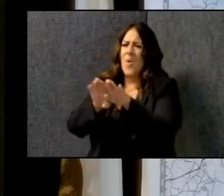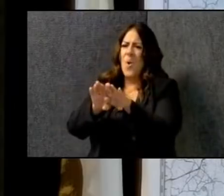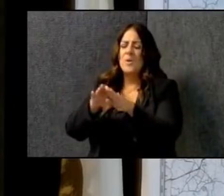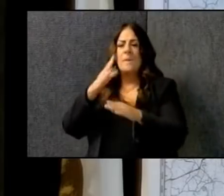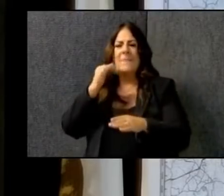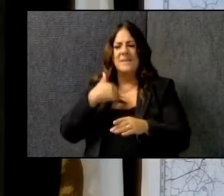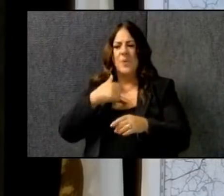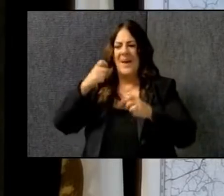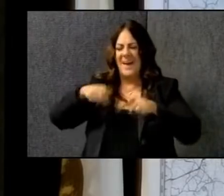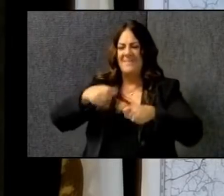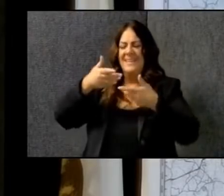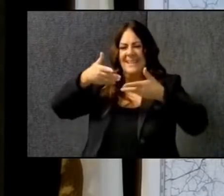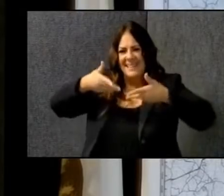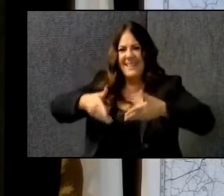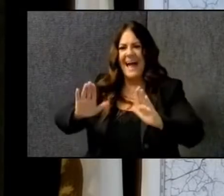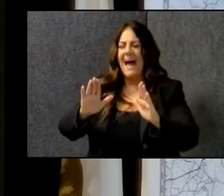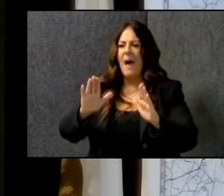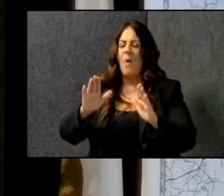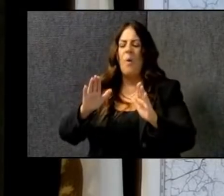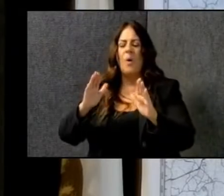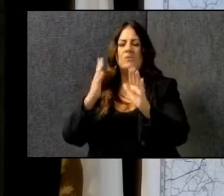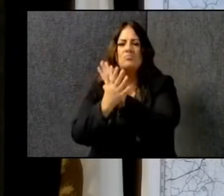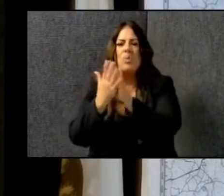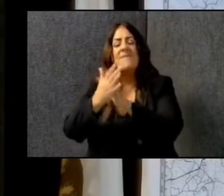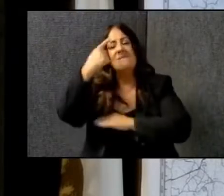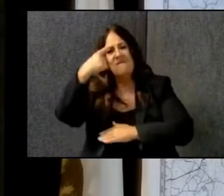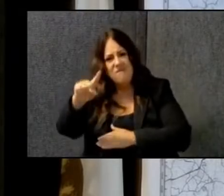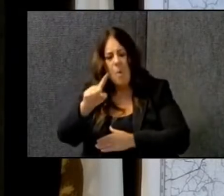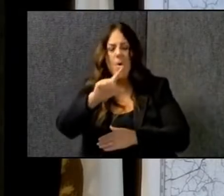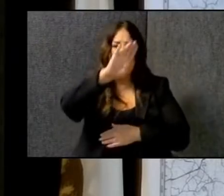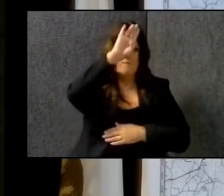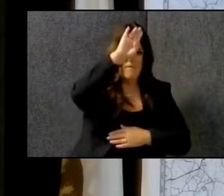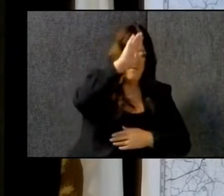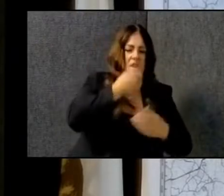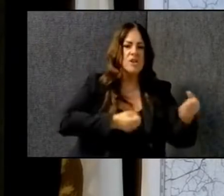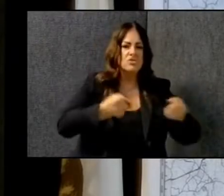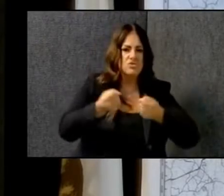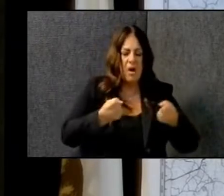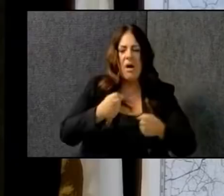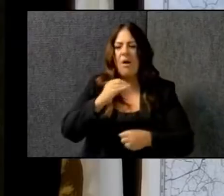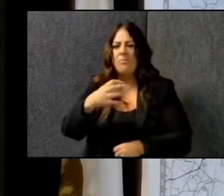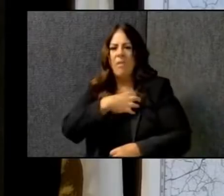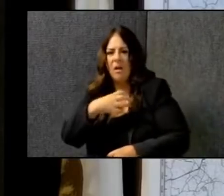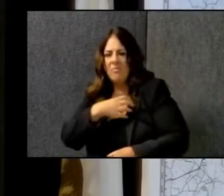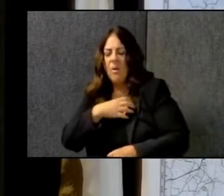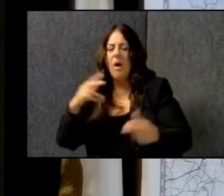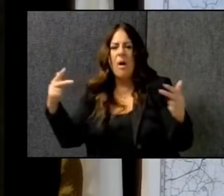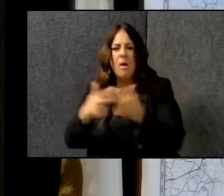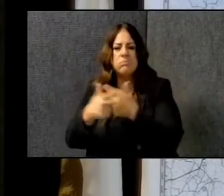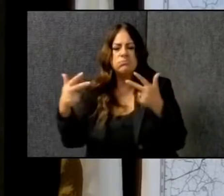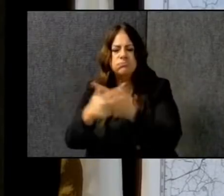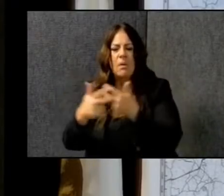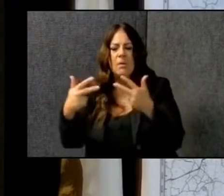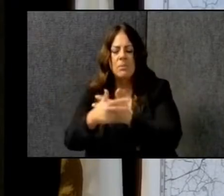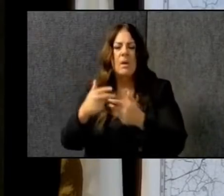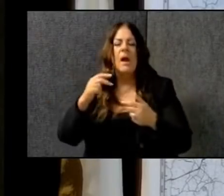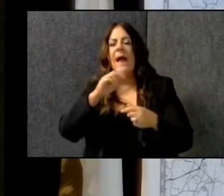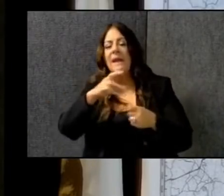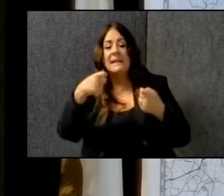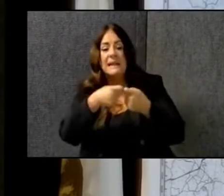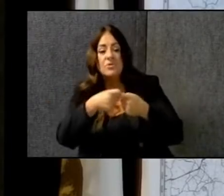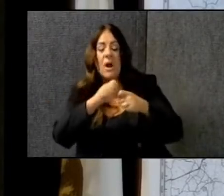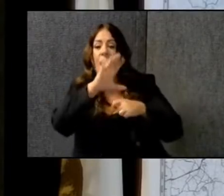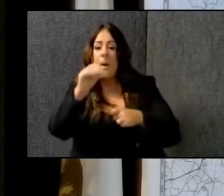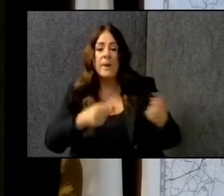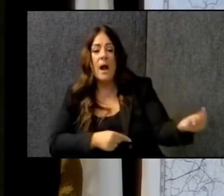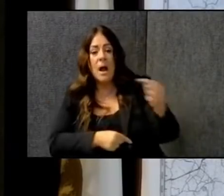our folks working on the ground, to our utility cooperators that are diligently in there trying to restore our power lines,